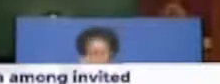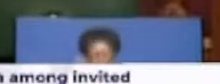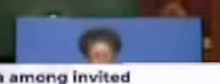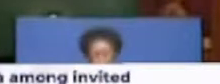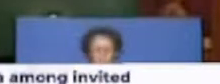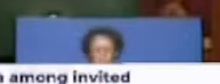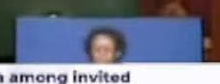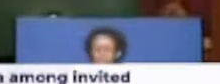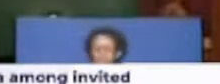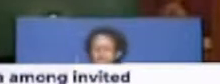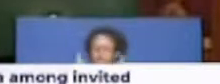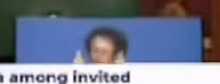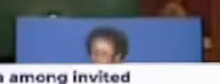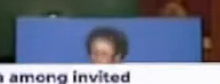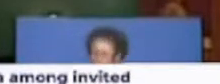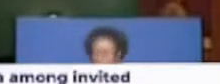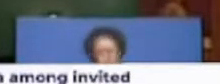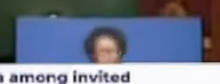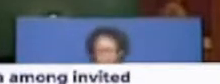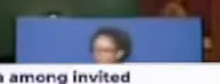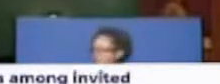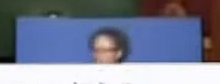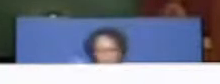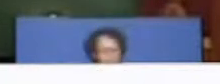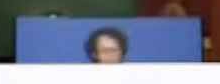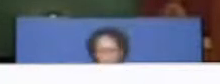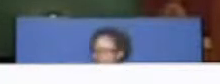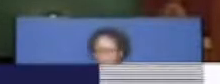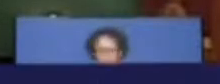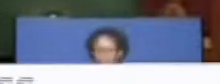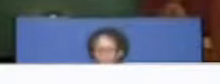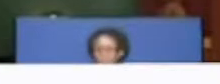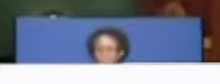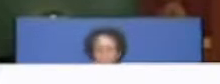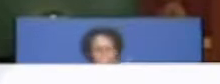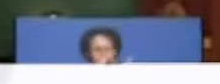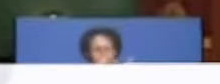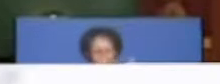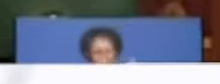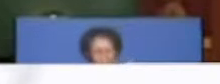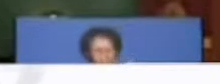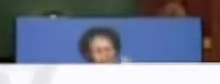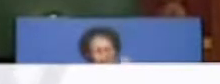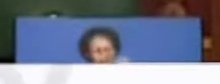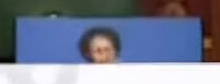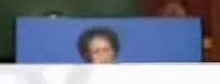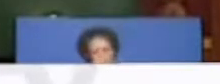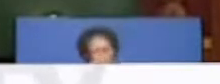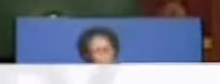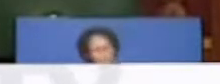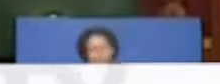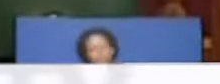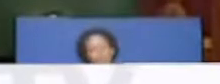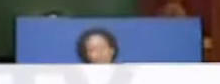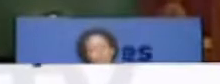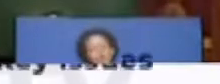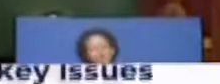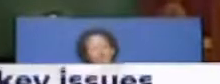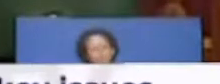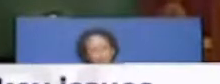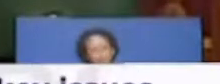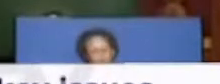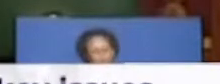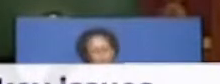notice suspending the listing of negative credit information for borrowers with loans below Kenya shillings 5